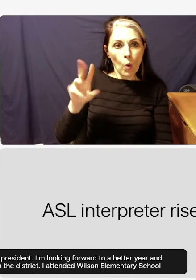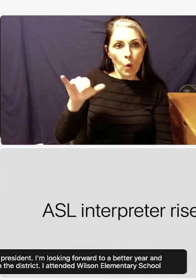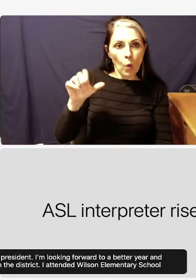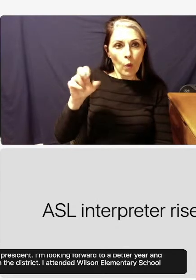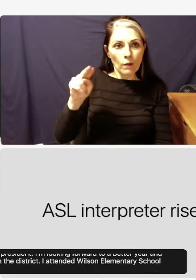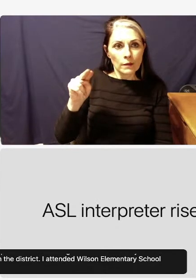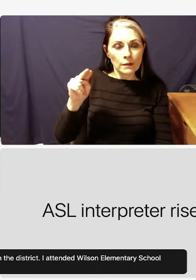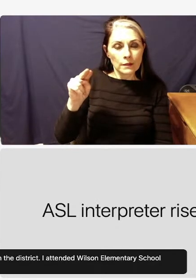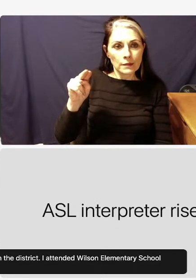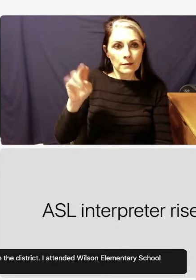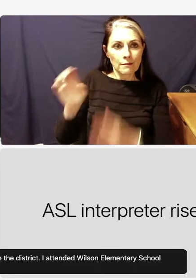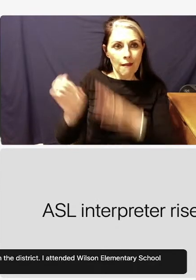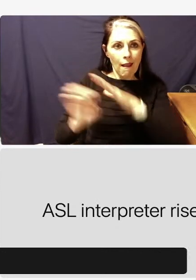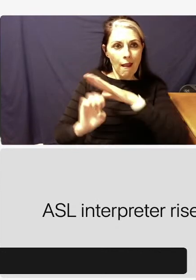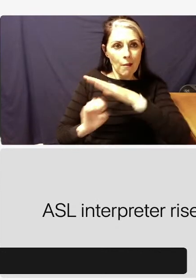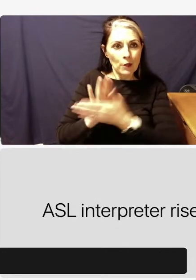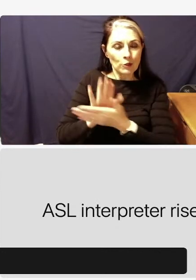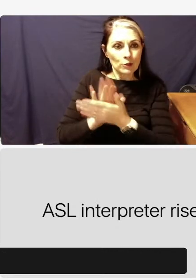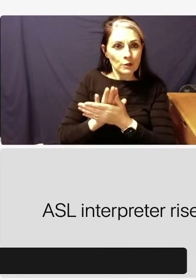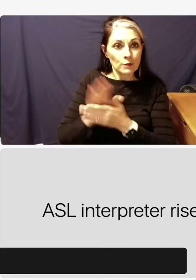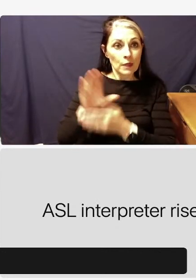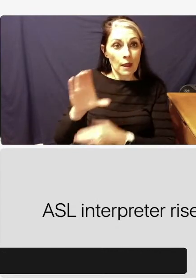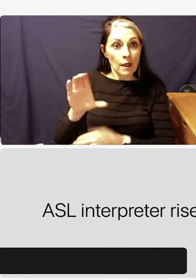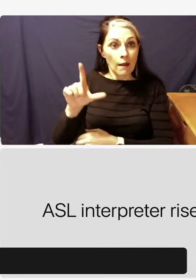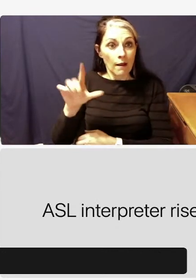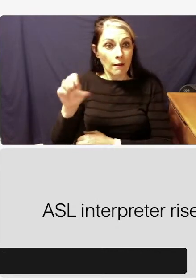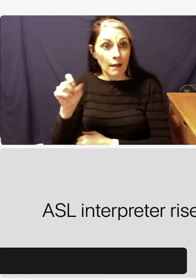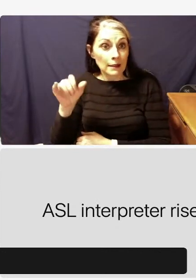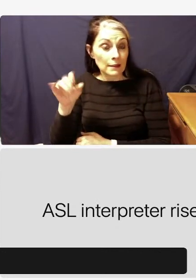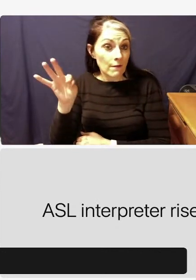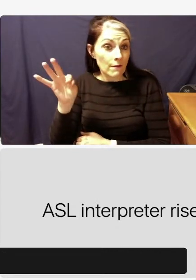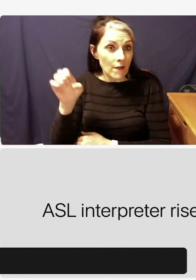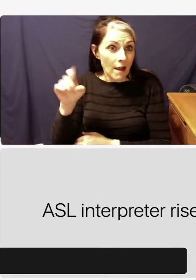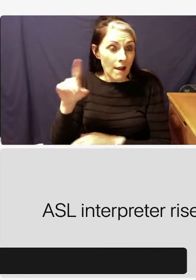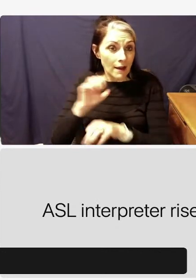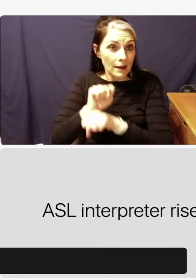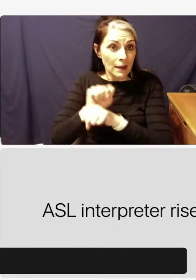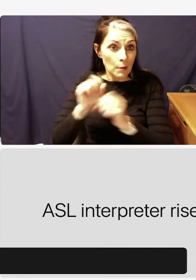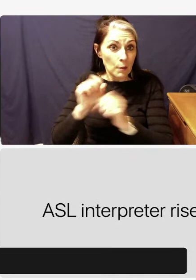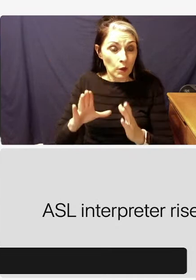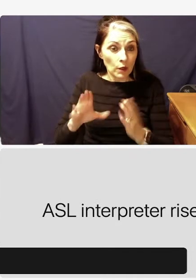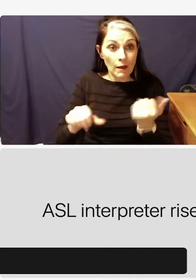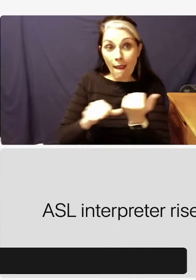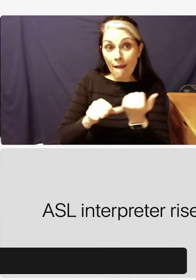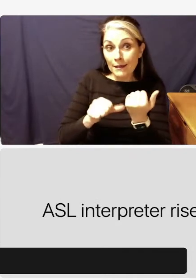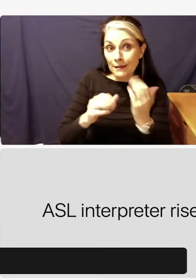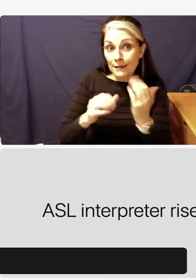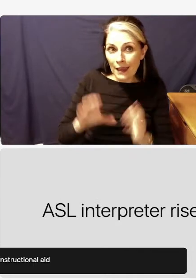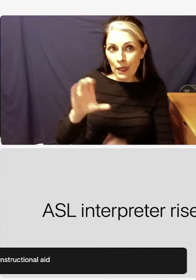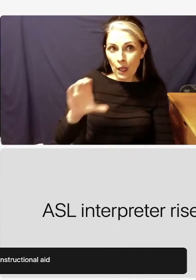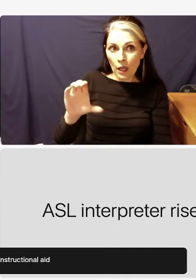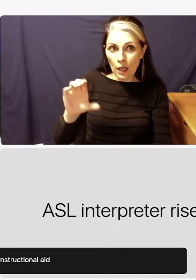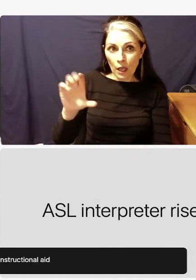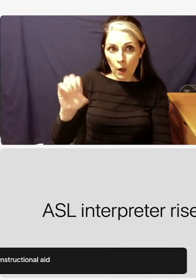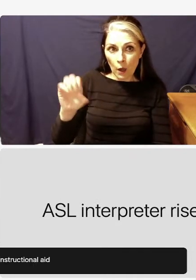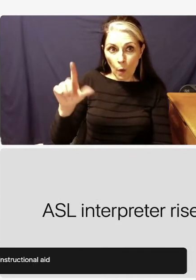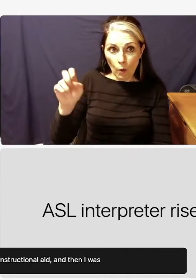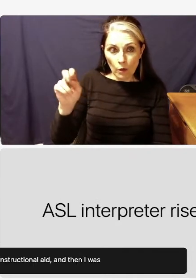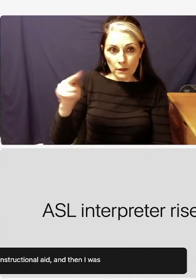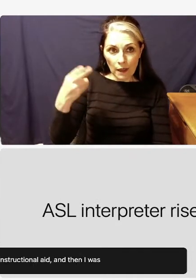um then i you know i was a classified employee at colton high school as an instructional aide and then i was a